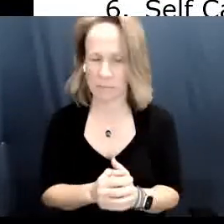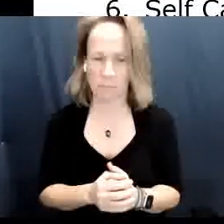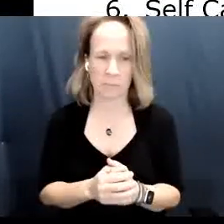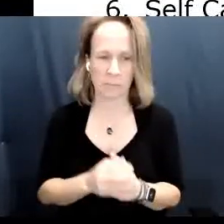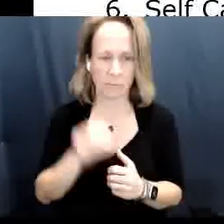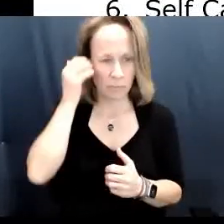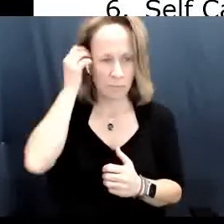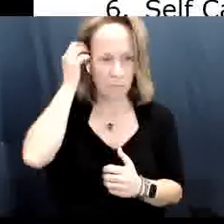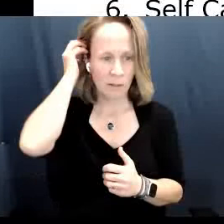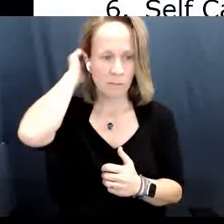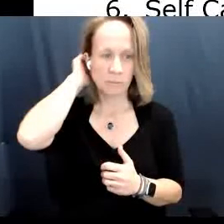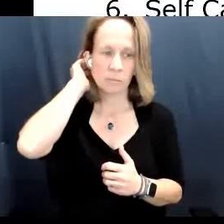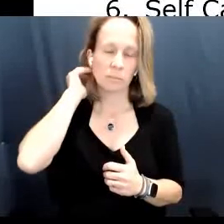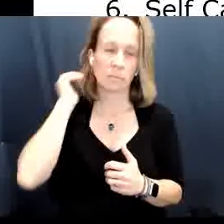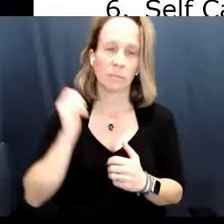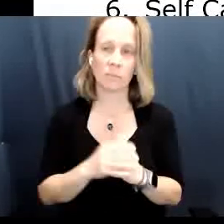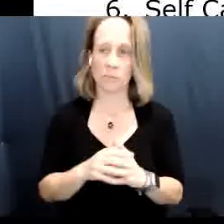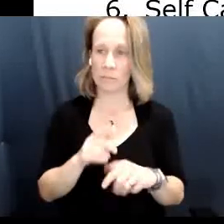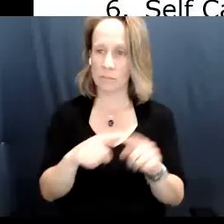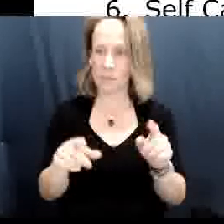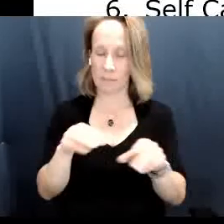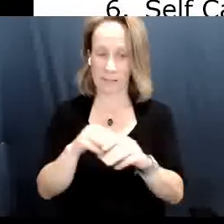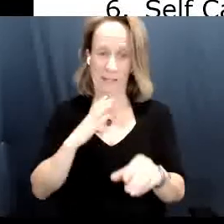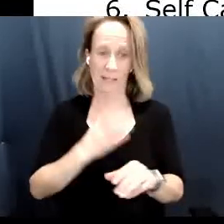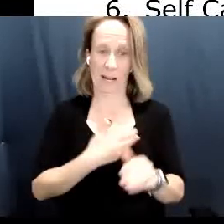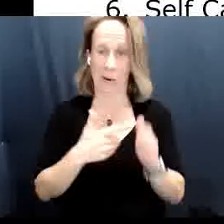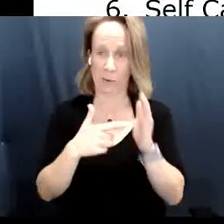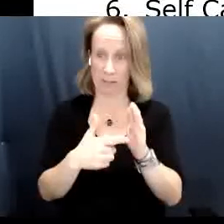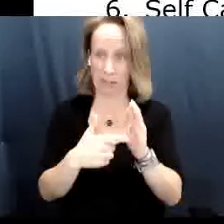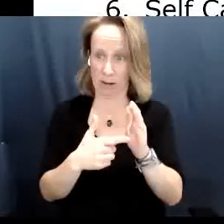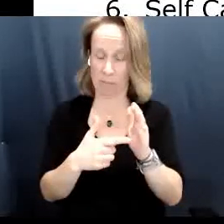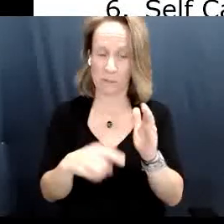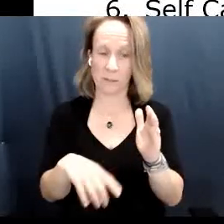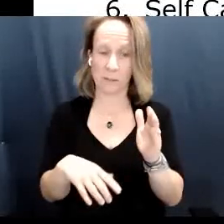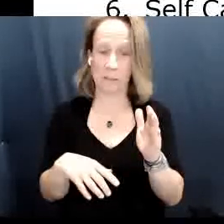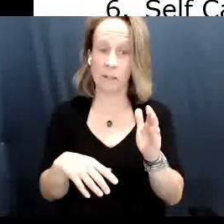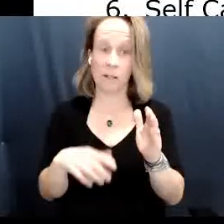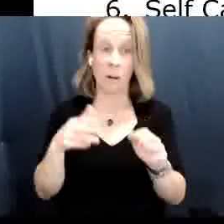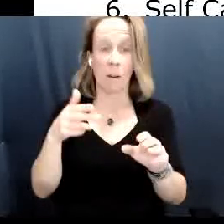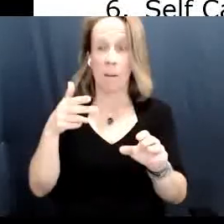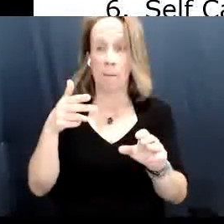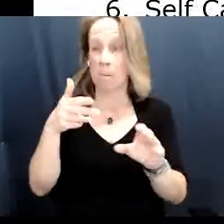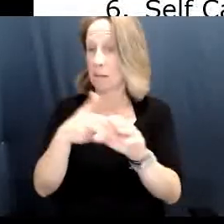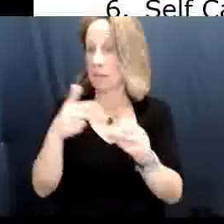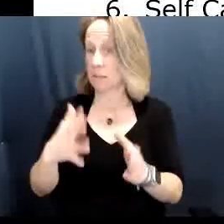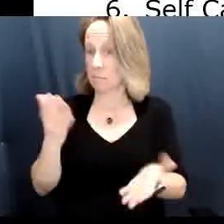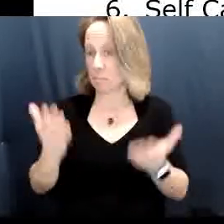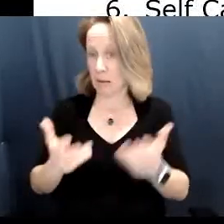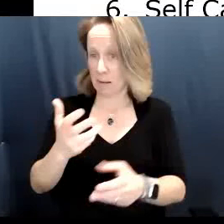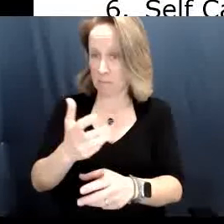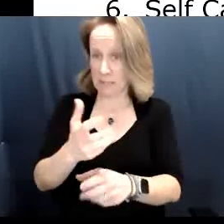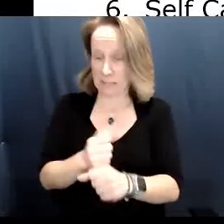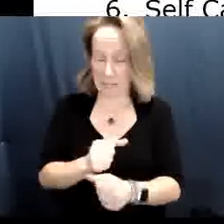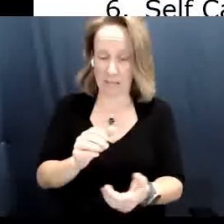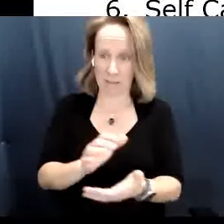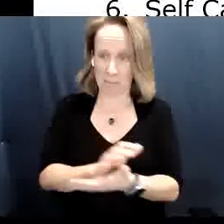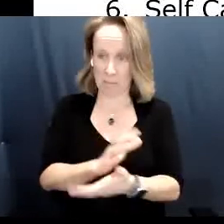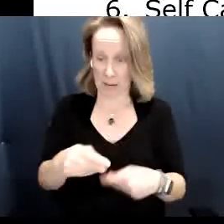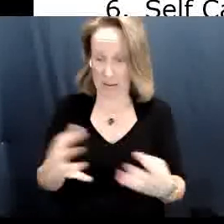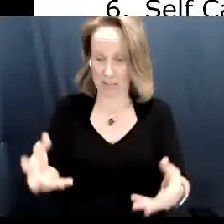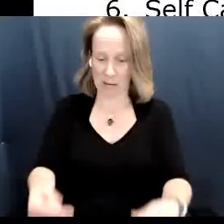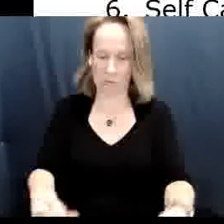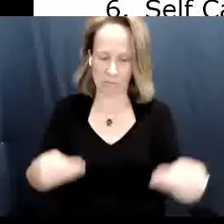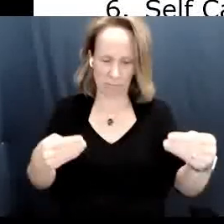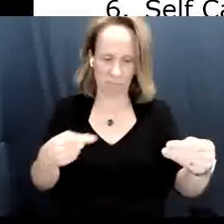sample learning and discussion point, participants might receive a handout about boundaries, talk about some